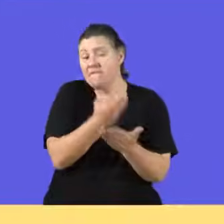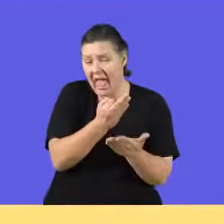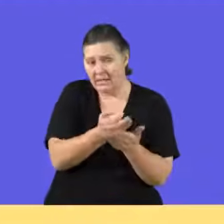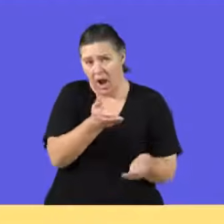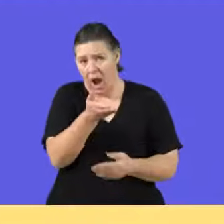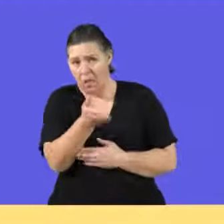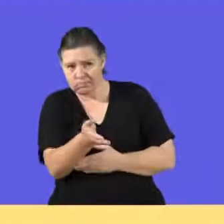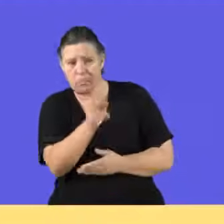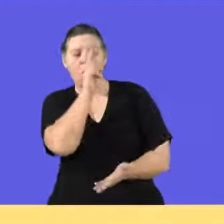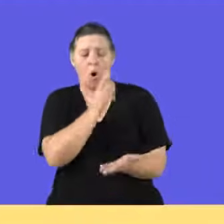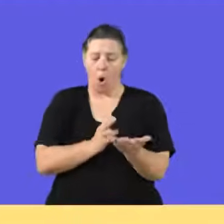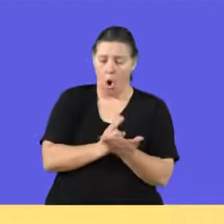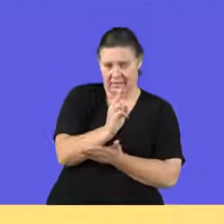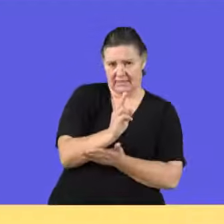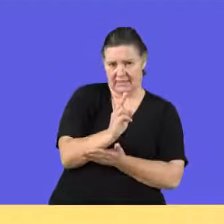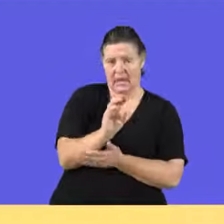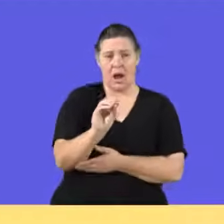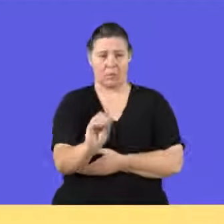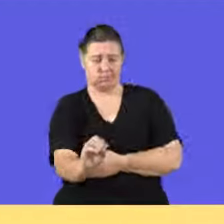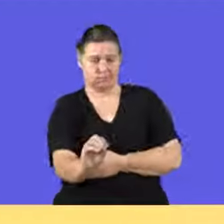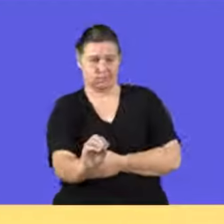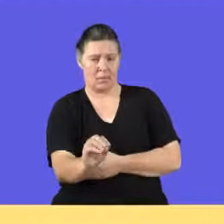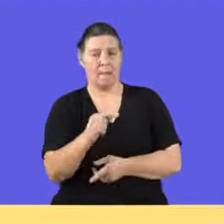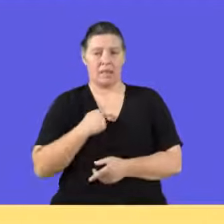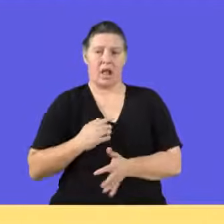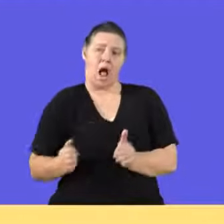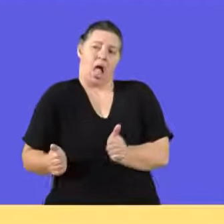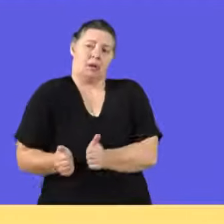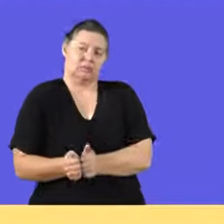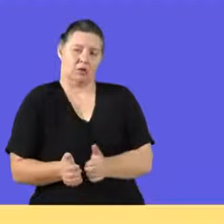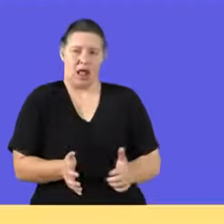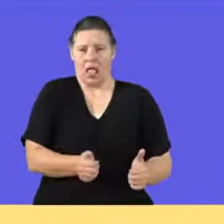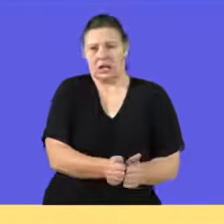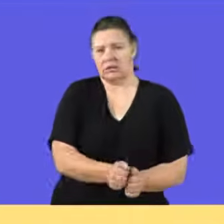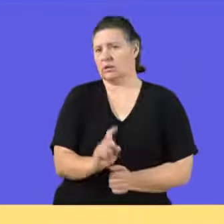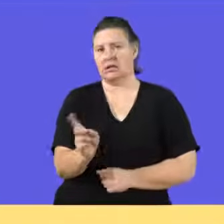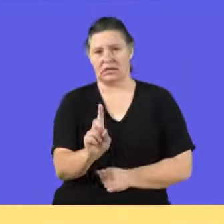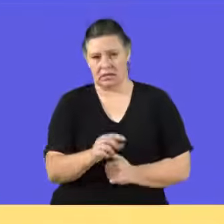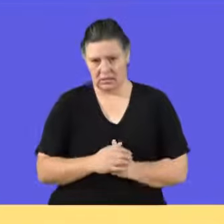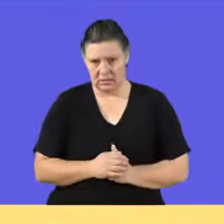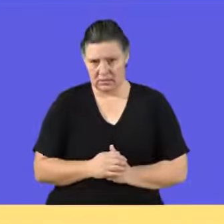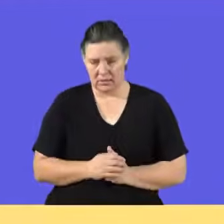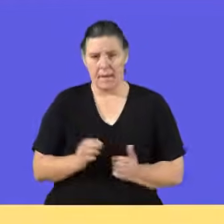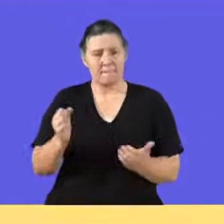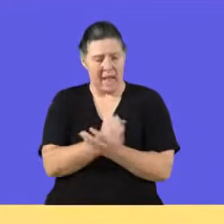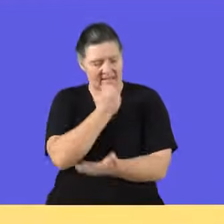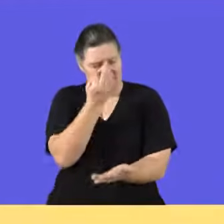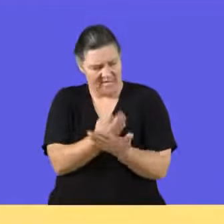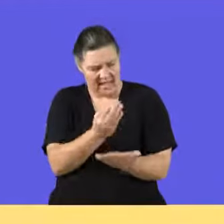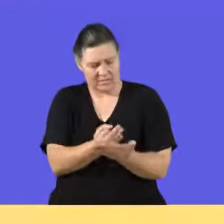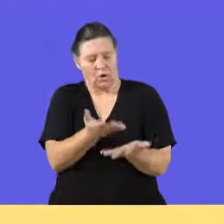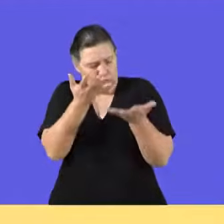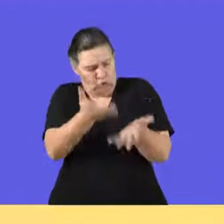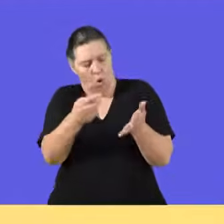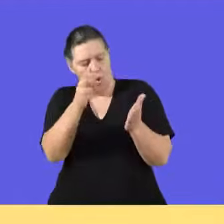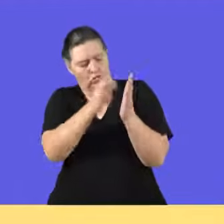facts. They should be based on facts and honesty without being biased. When you deal with a situation, it has